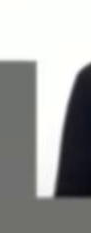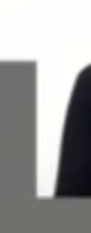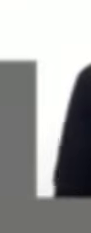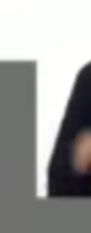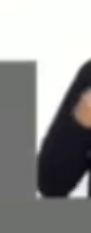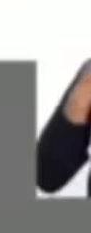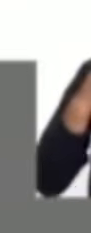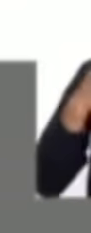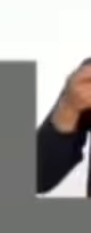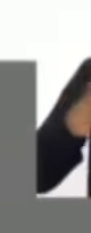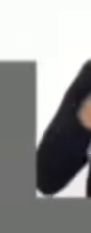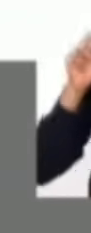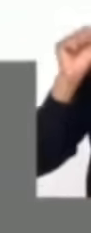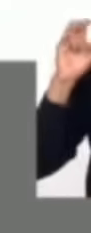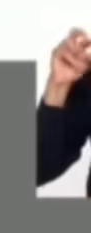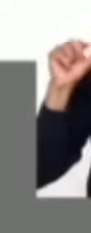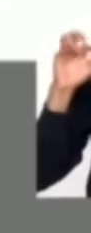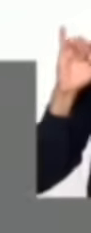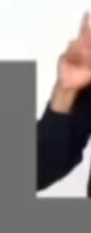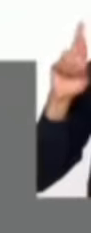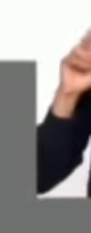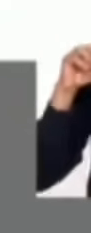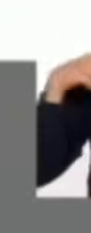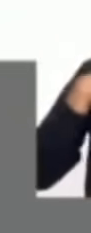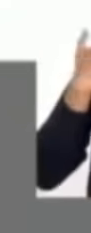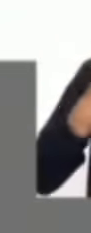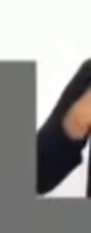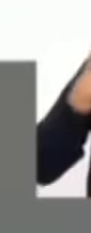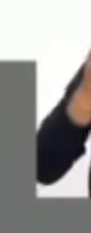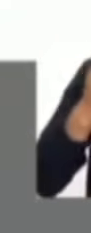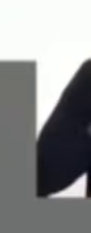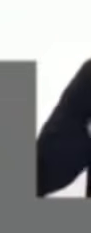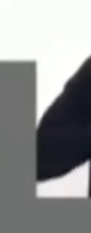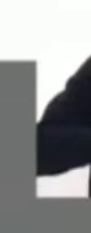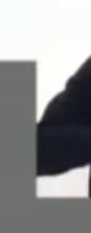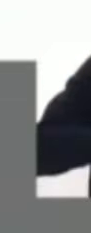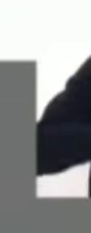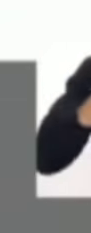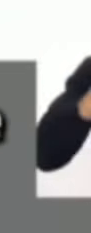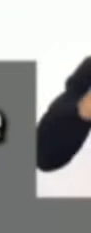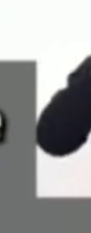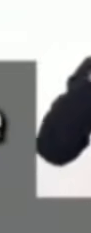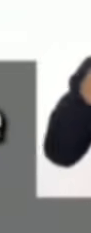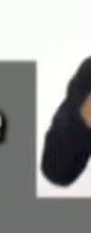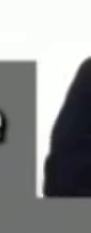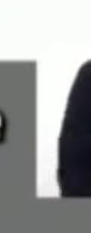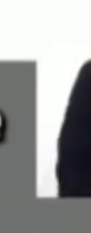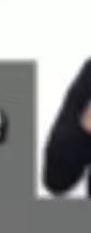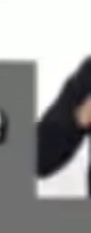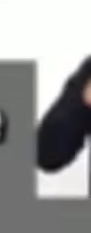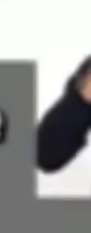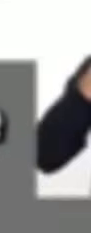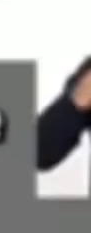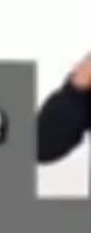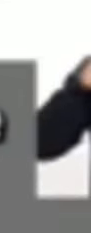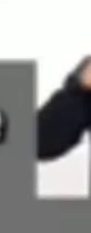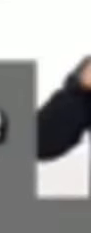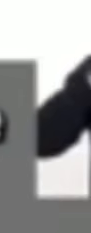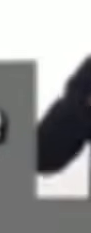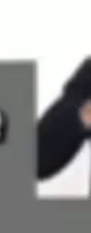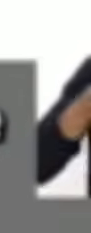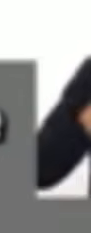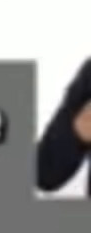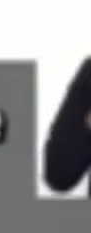On behalf of the government of Singapore, I would like to extend my warmest congratulations to Peru on assuming the pro